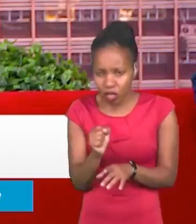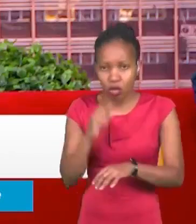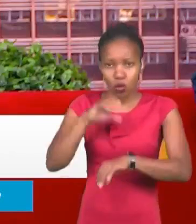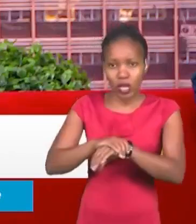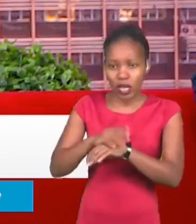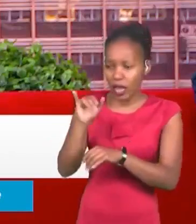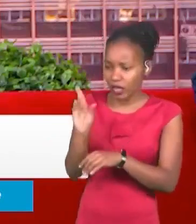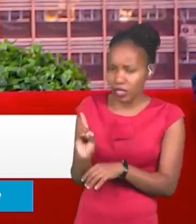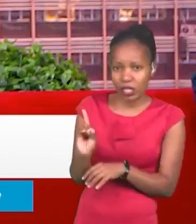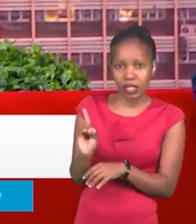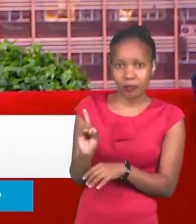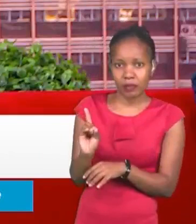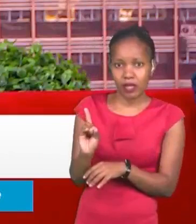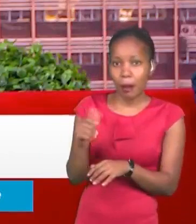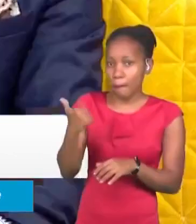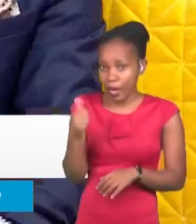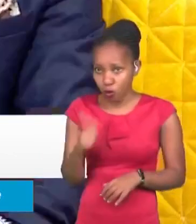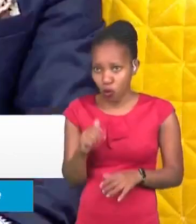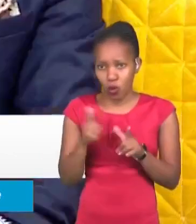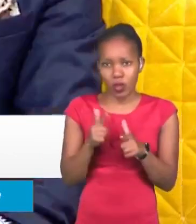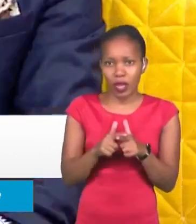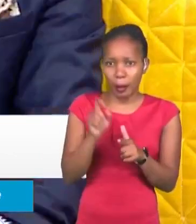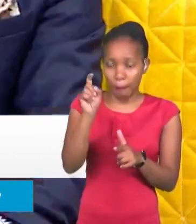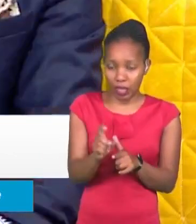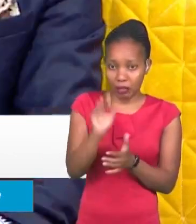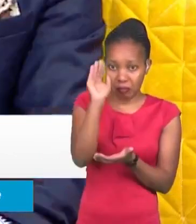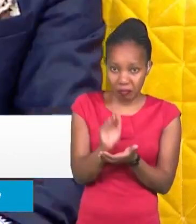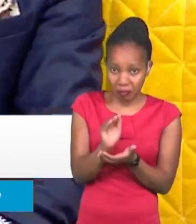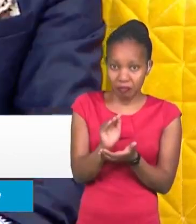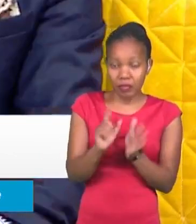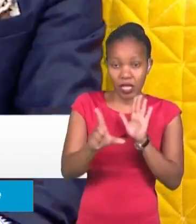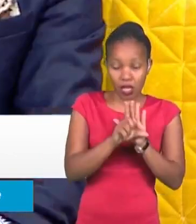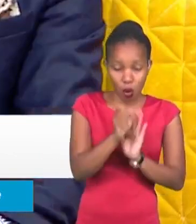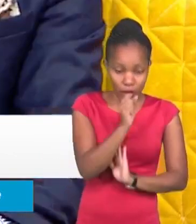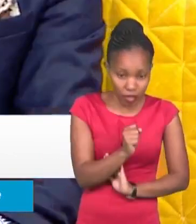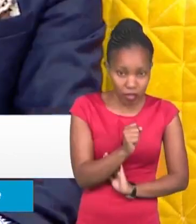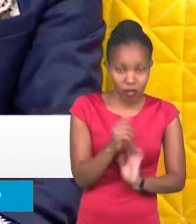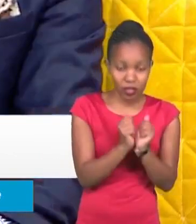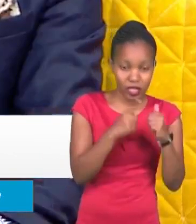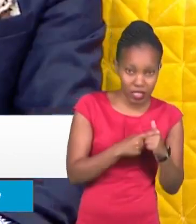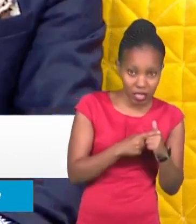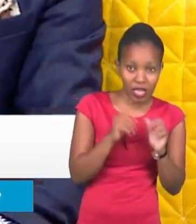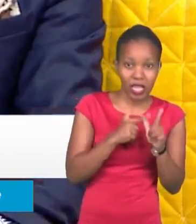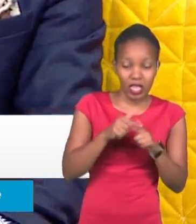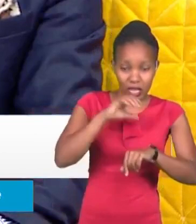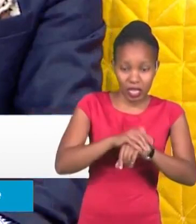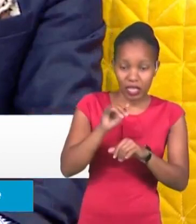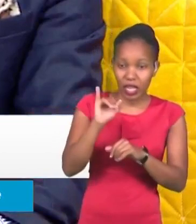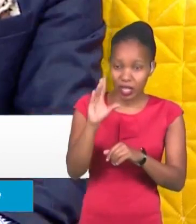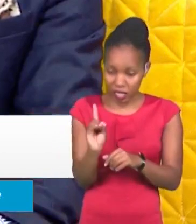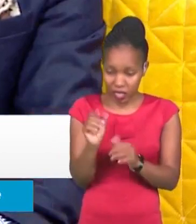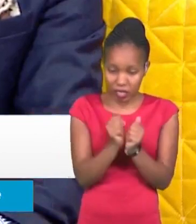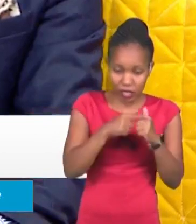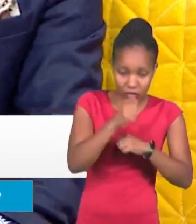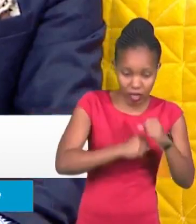get a job, is 18? Then you have to decrease also the legal age to 16, so that they get an ID at 16,